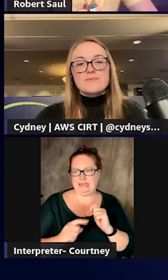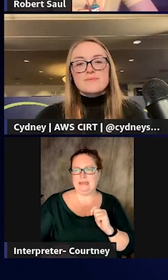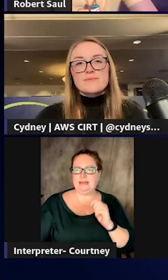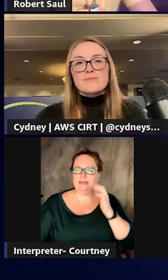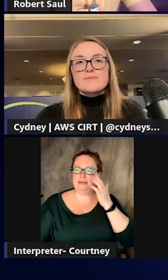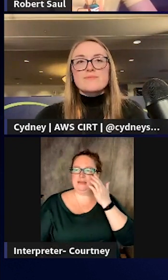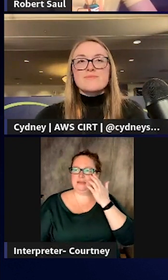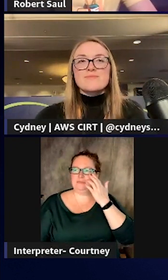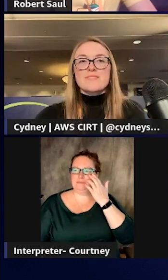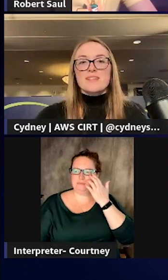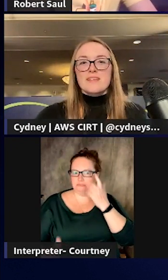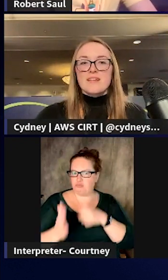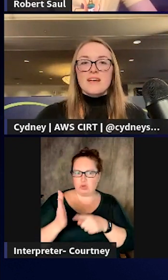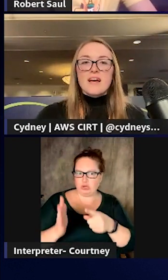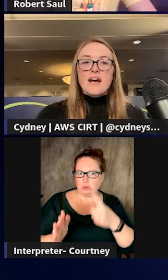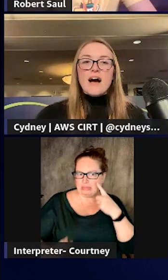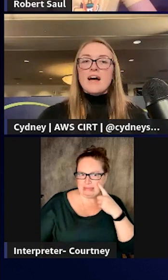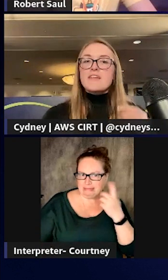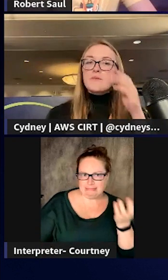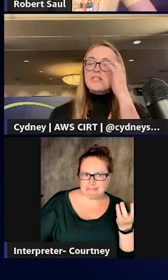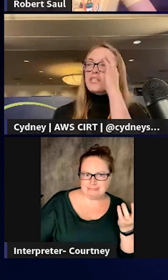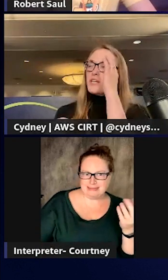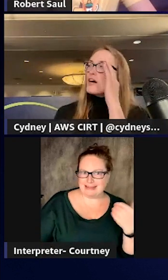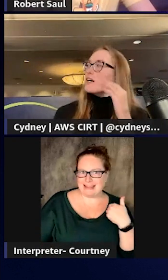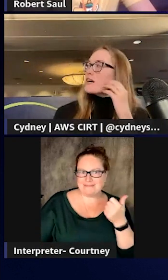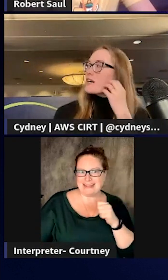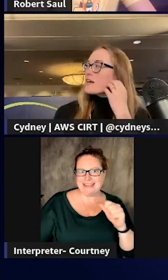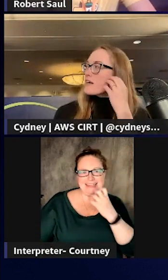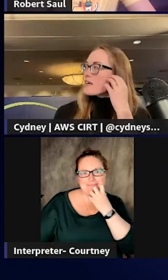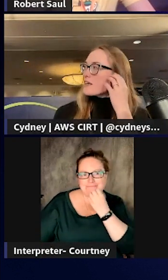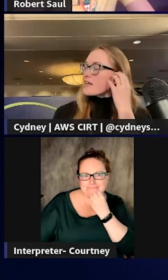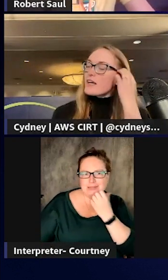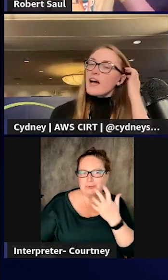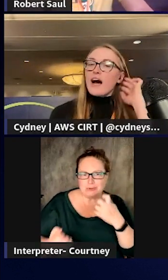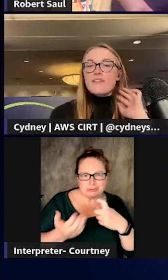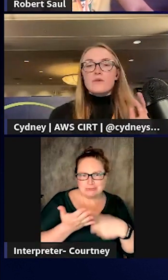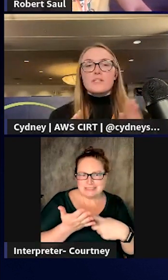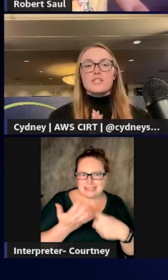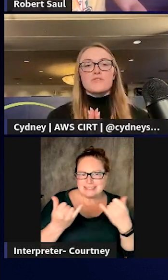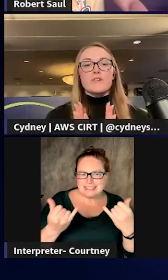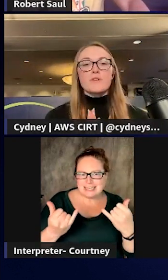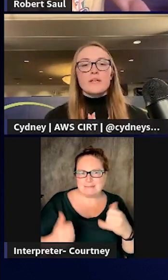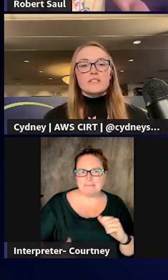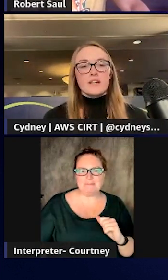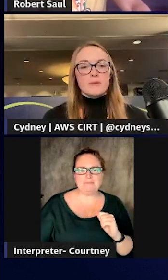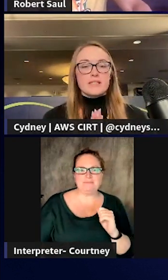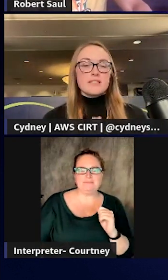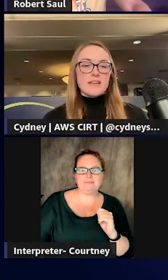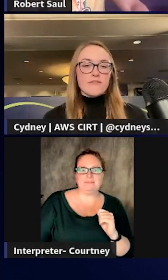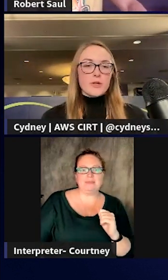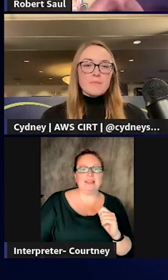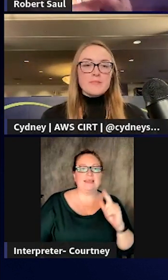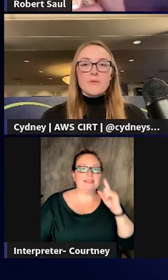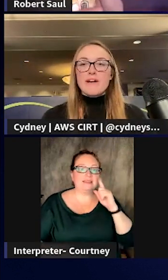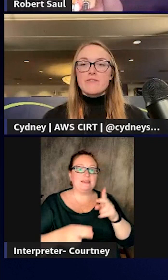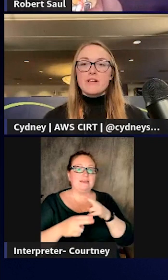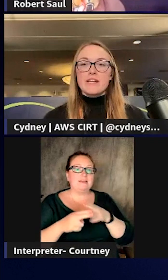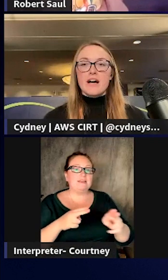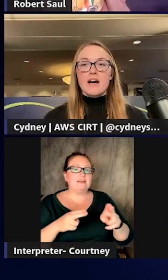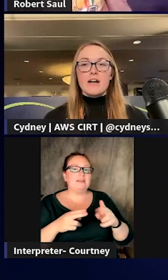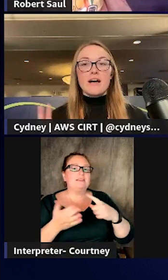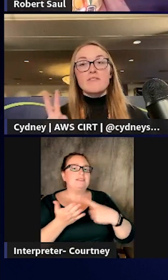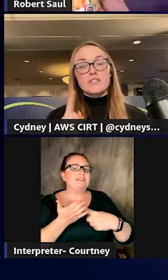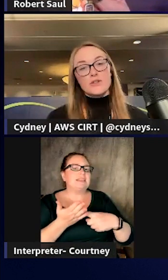you think? You got any things near and dear to your heart you want to talk about today? I think we should real quick talk about the safe room. So